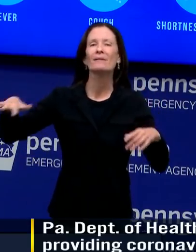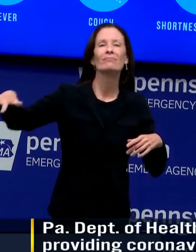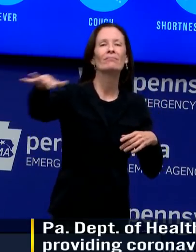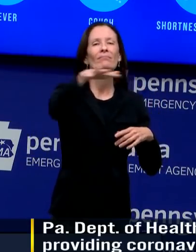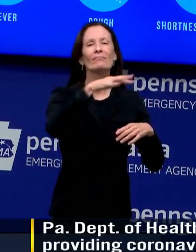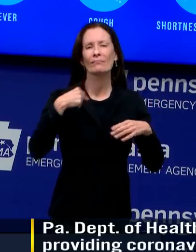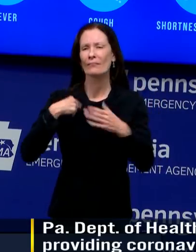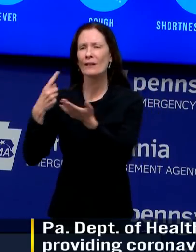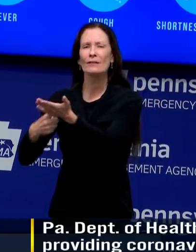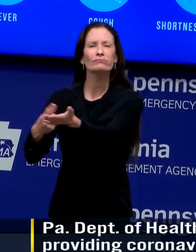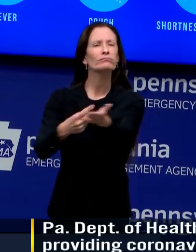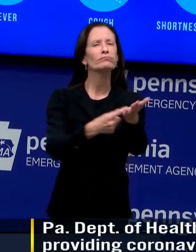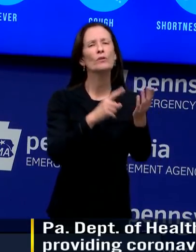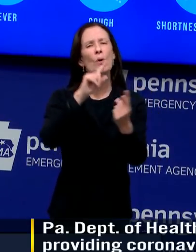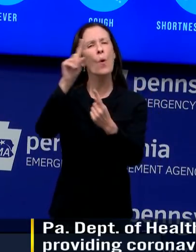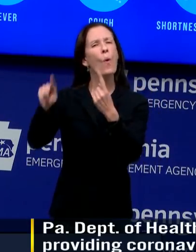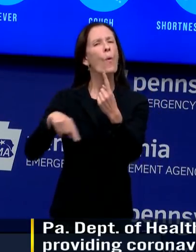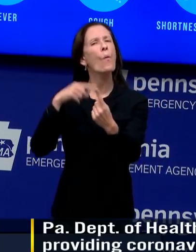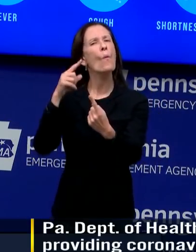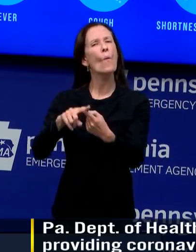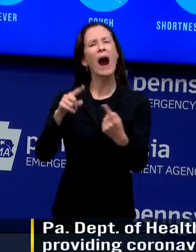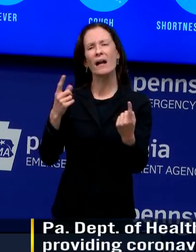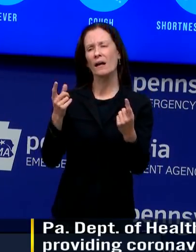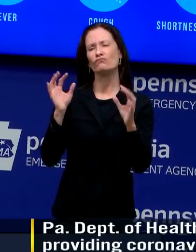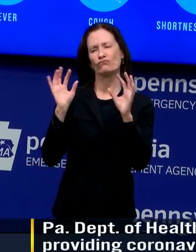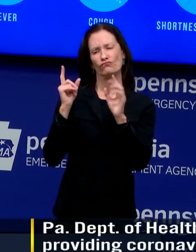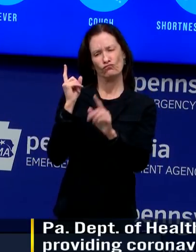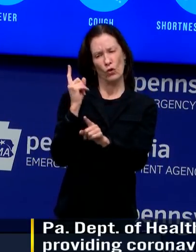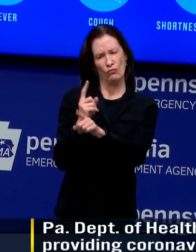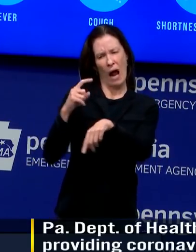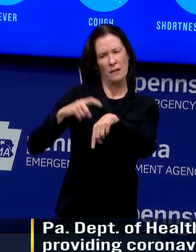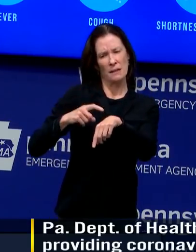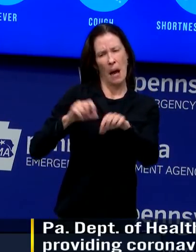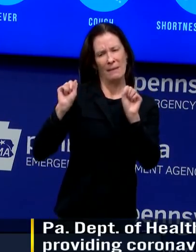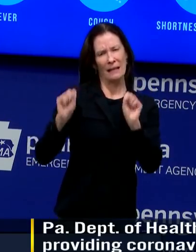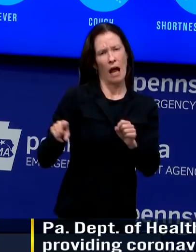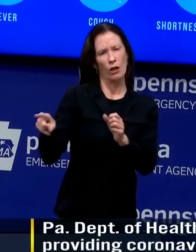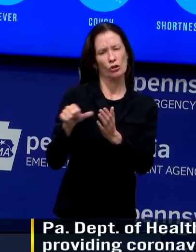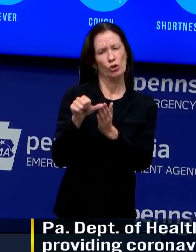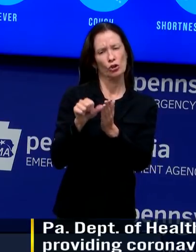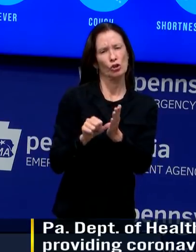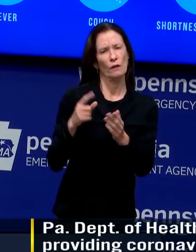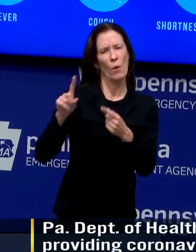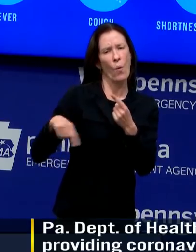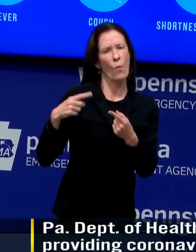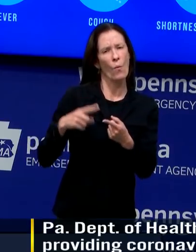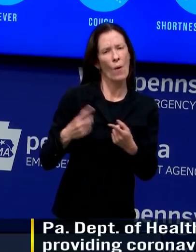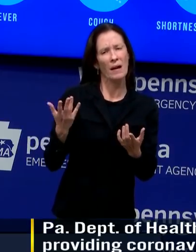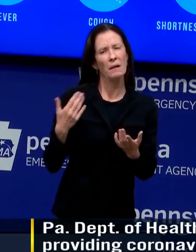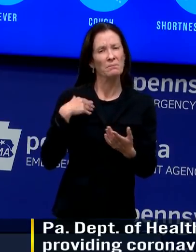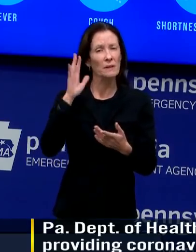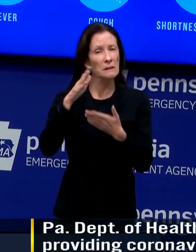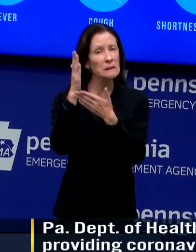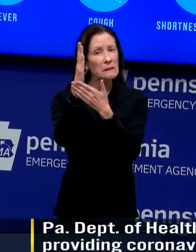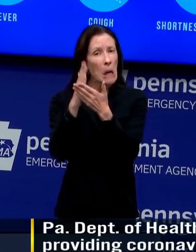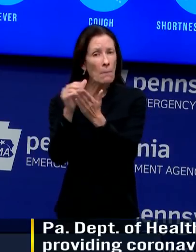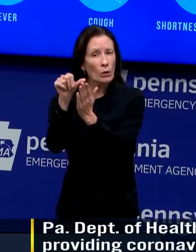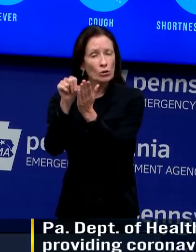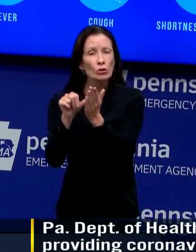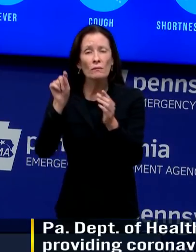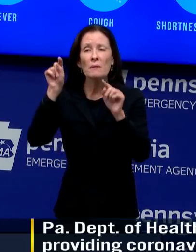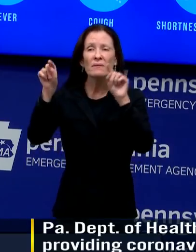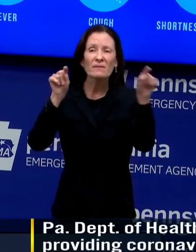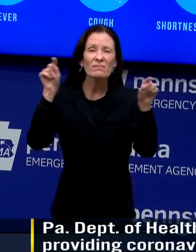non-emergent procedures to occur. Now remember, some of those are procedures that really have to happen for people's health, and they've been on hold, and it's really